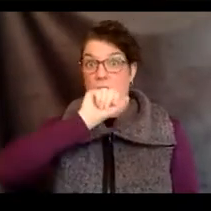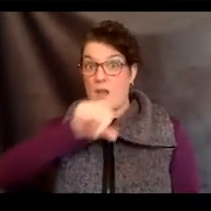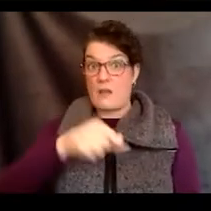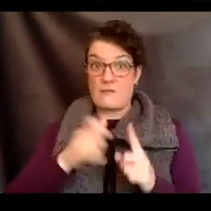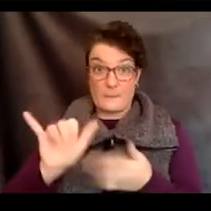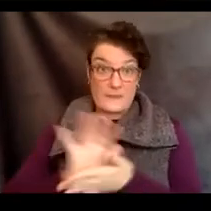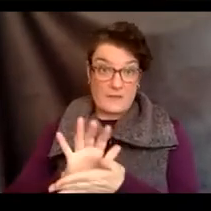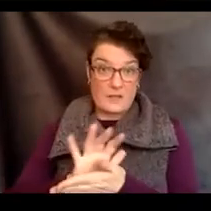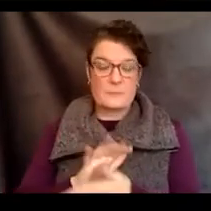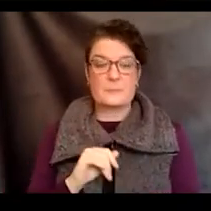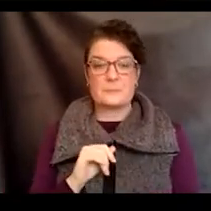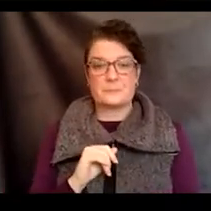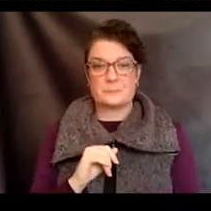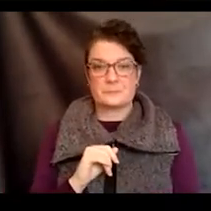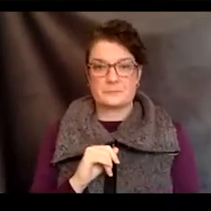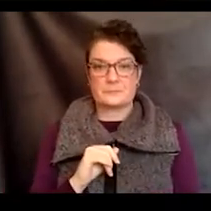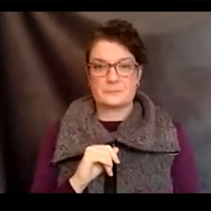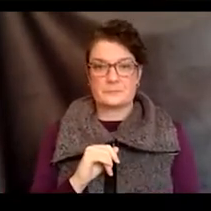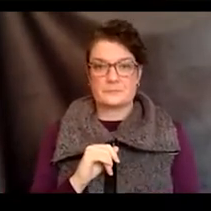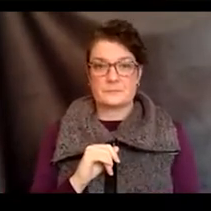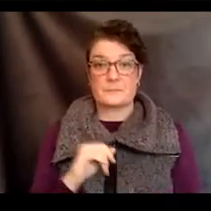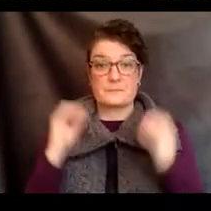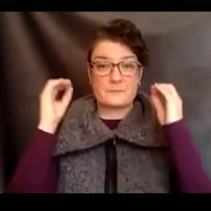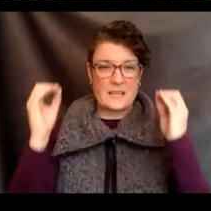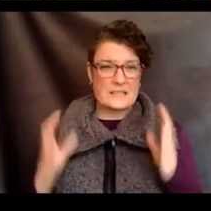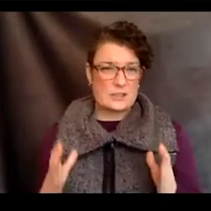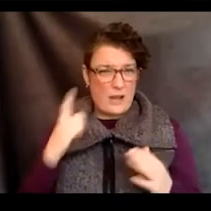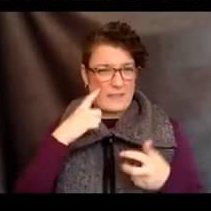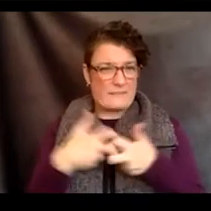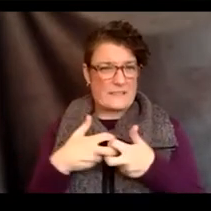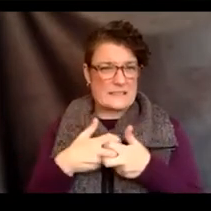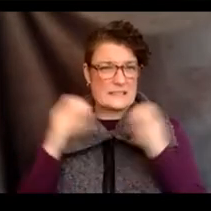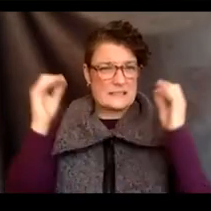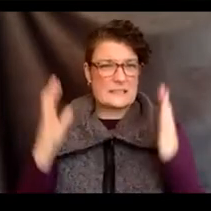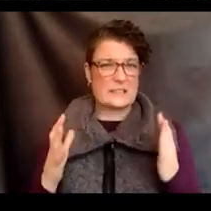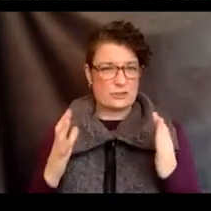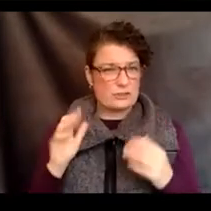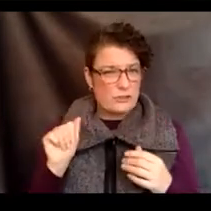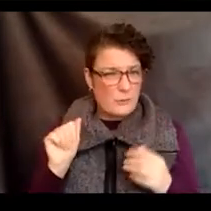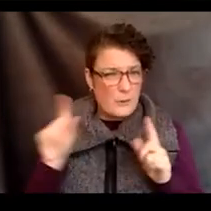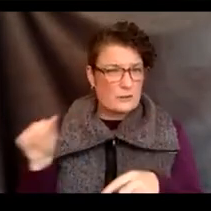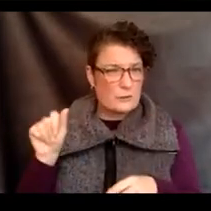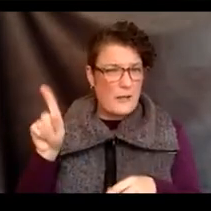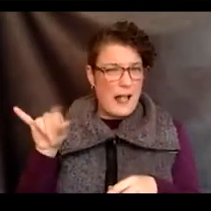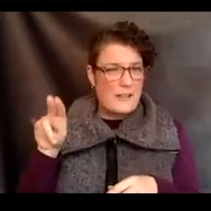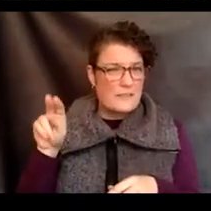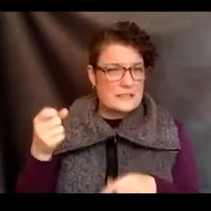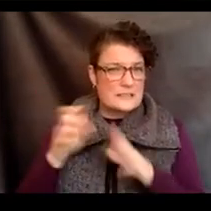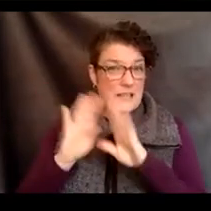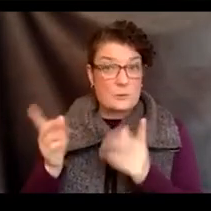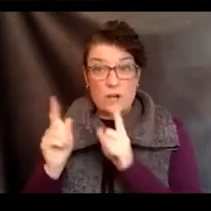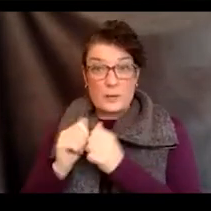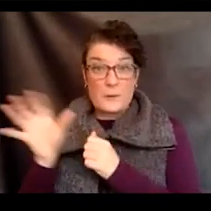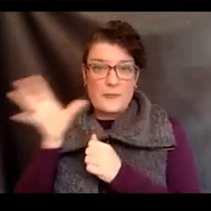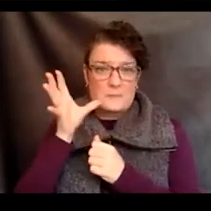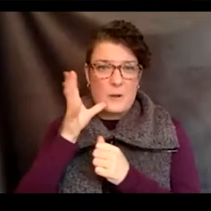film was when the teacher, I think the physics teacher was at Alvin's house, and he's talking to his mom and saying, it's not